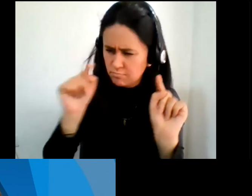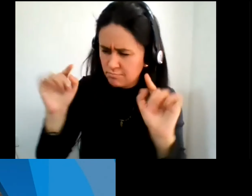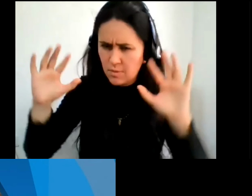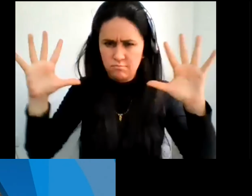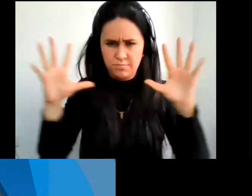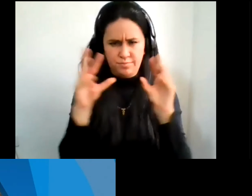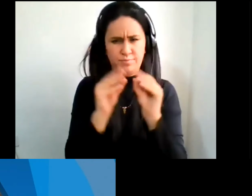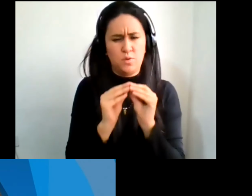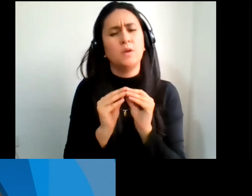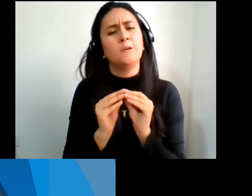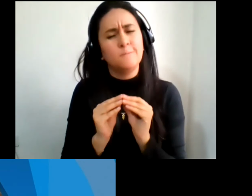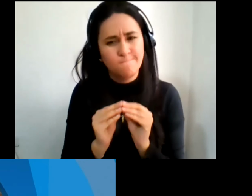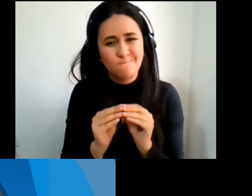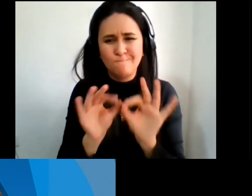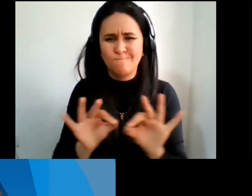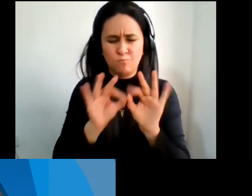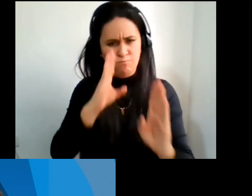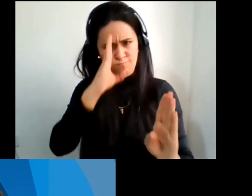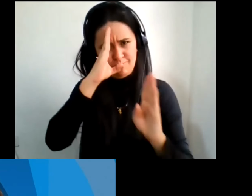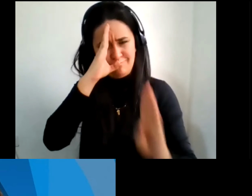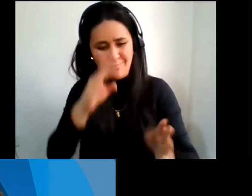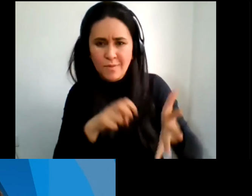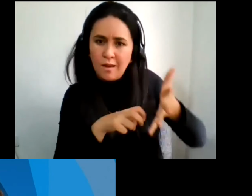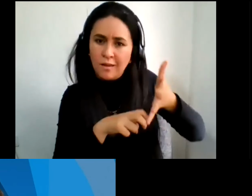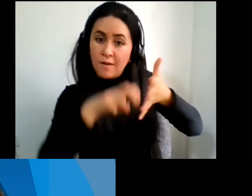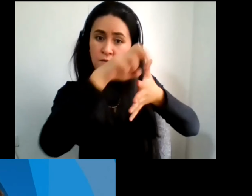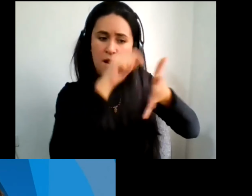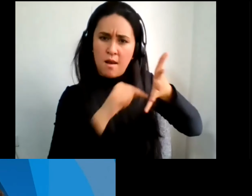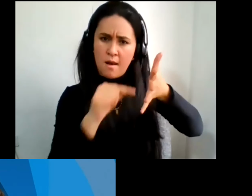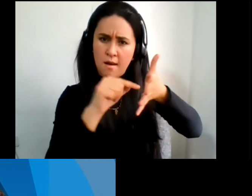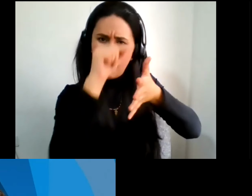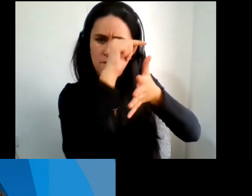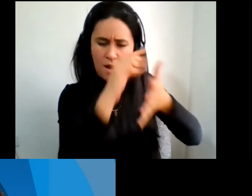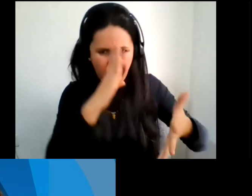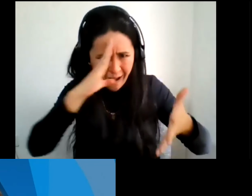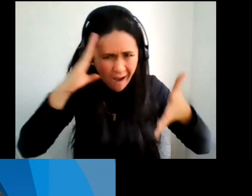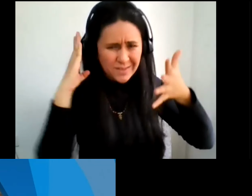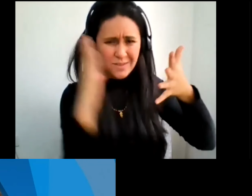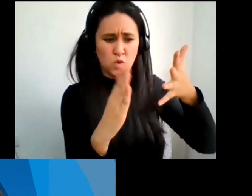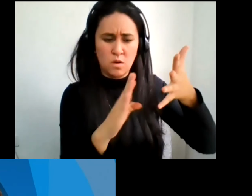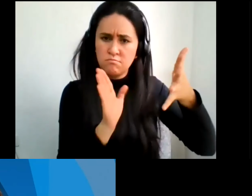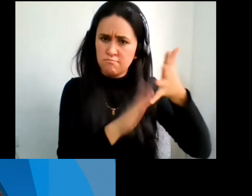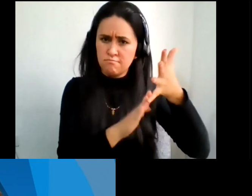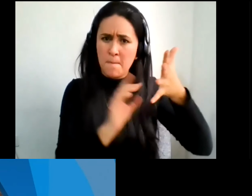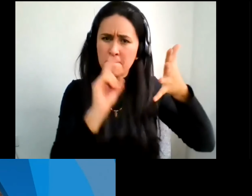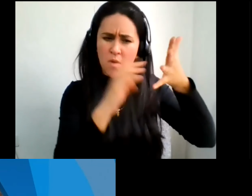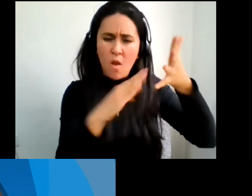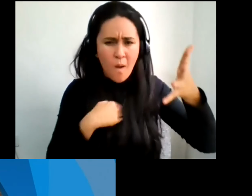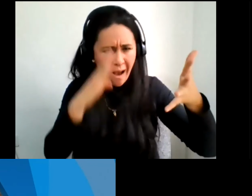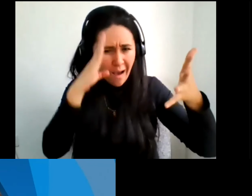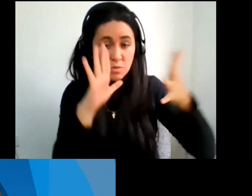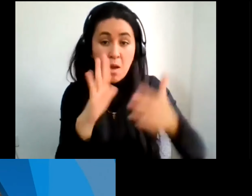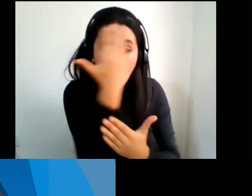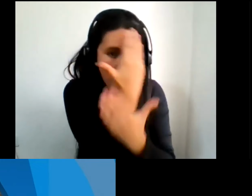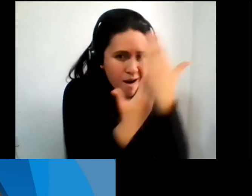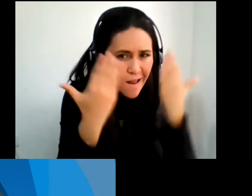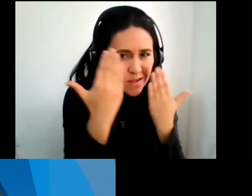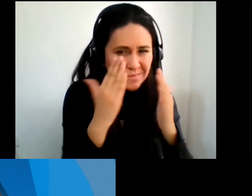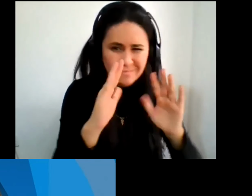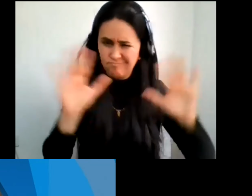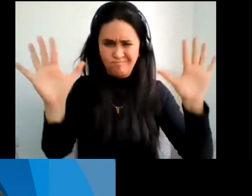do with the first level of care, not only as an object of analysis to interpret the